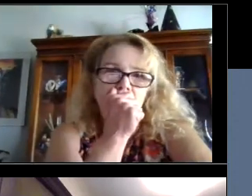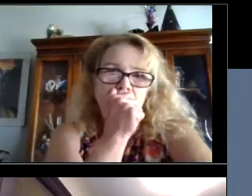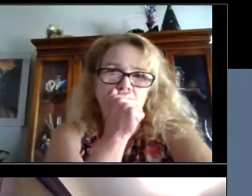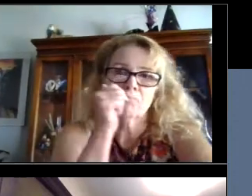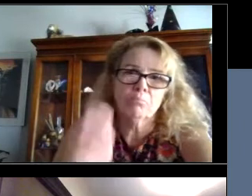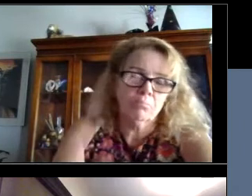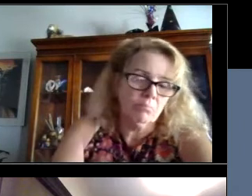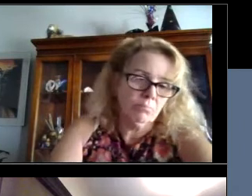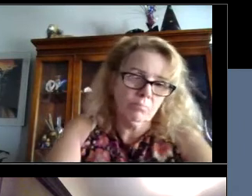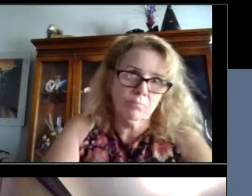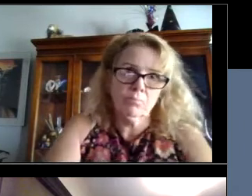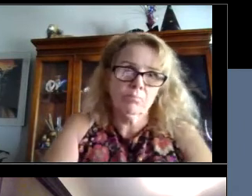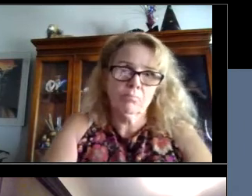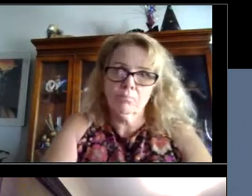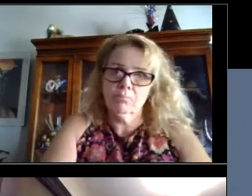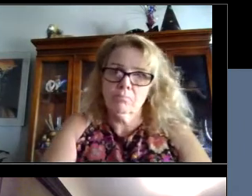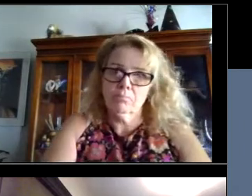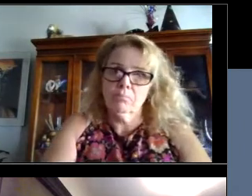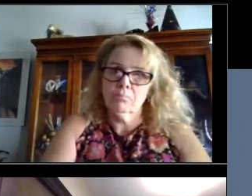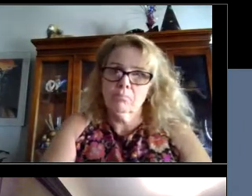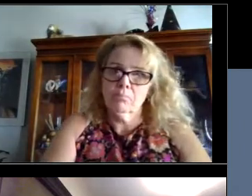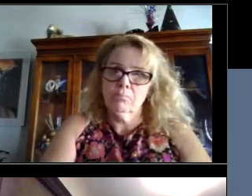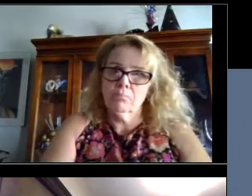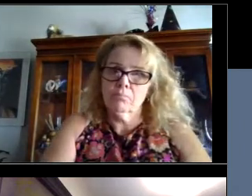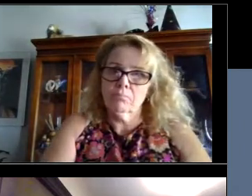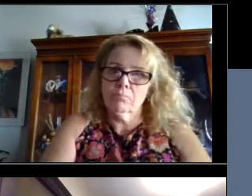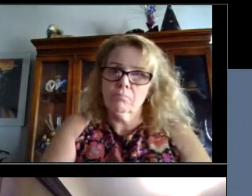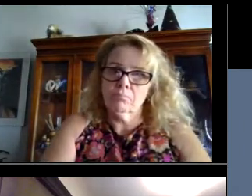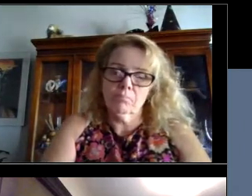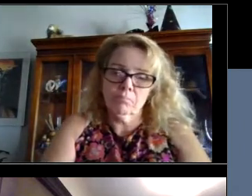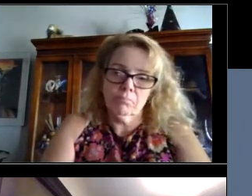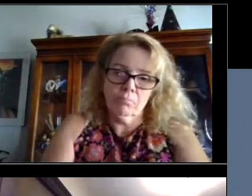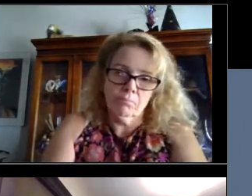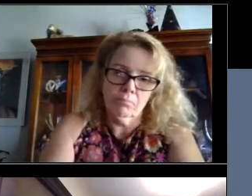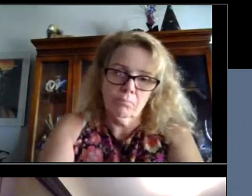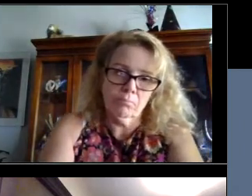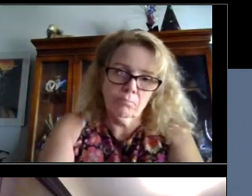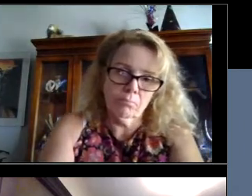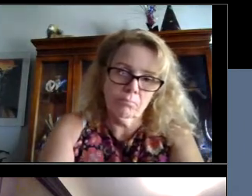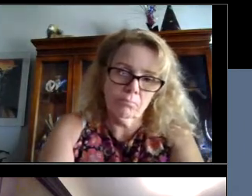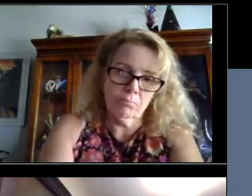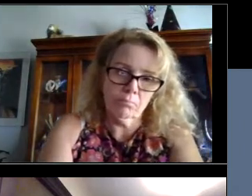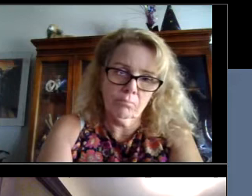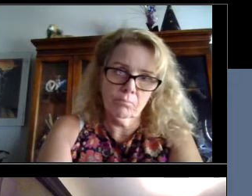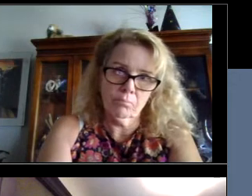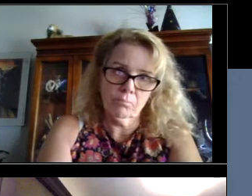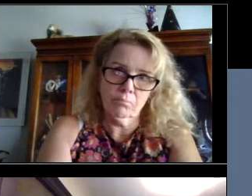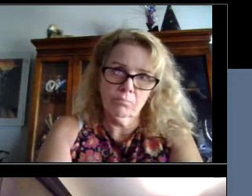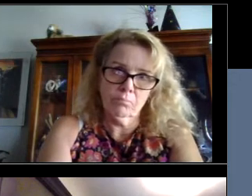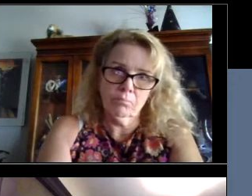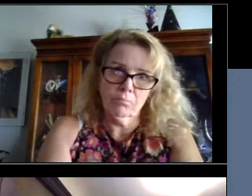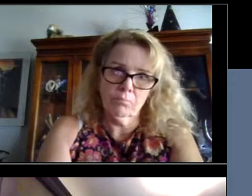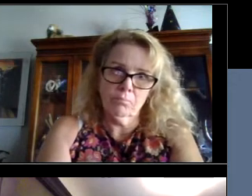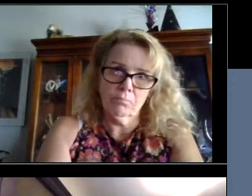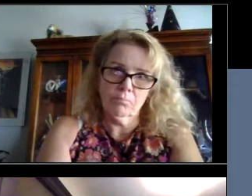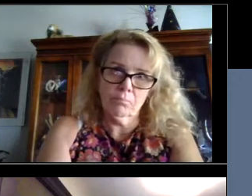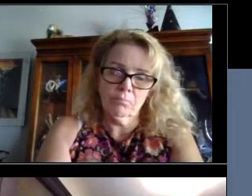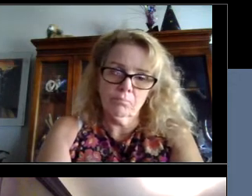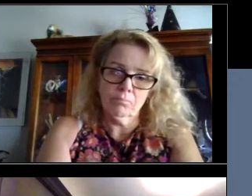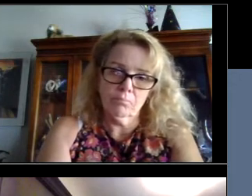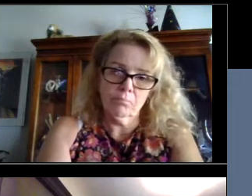I had a question. Oh, sorry. It's a little. I know I'm mad you mentioned Colton, but it wasn't on the